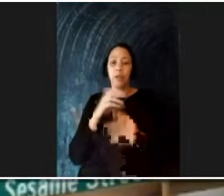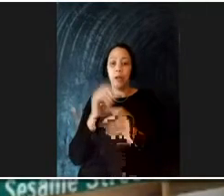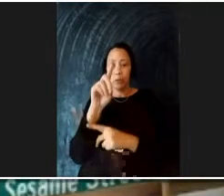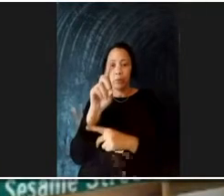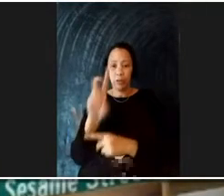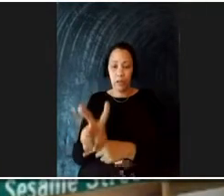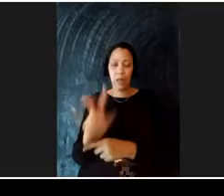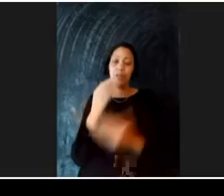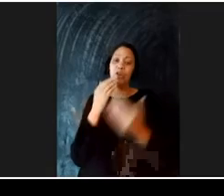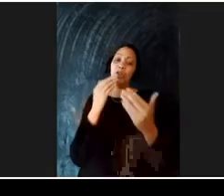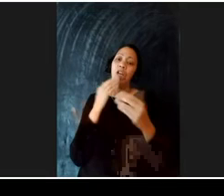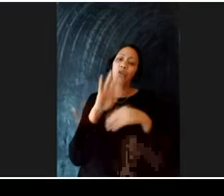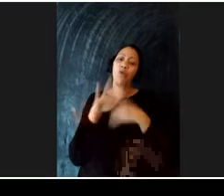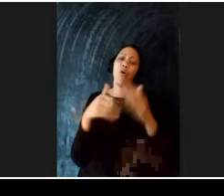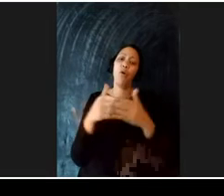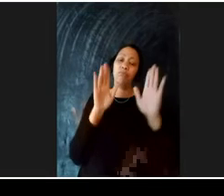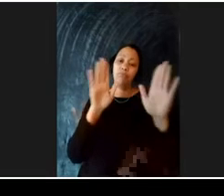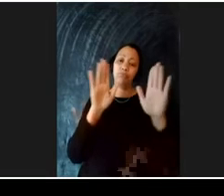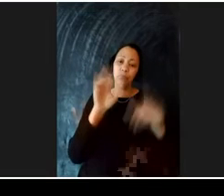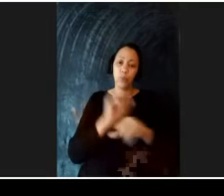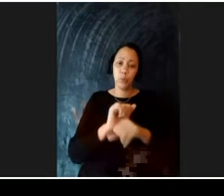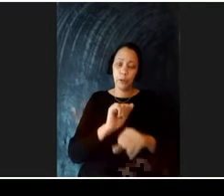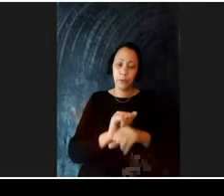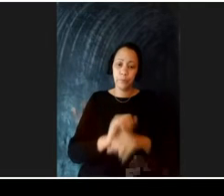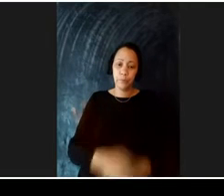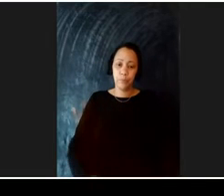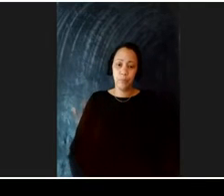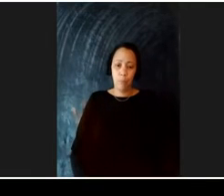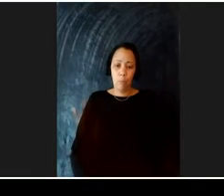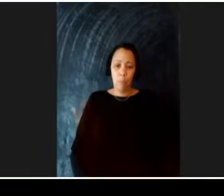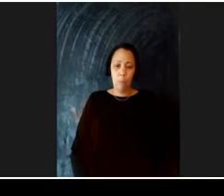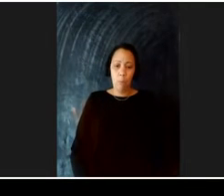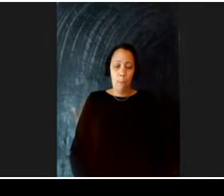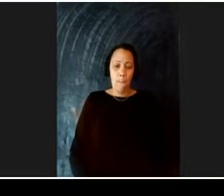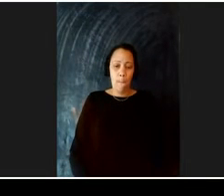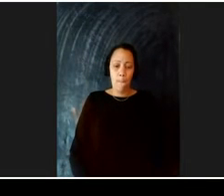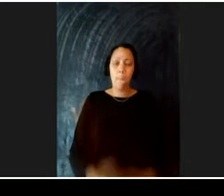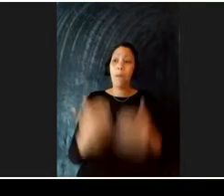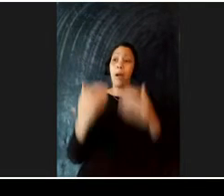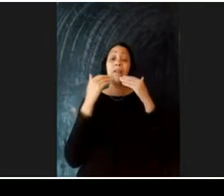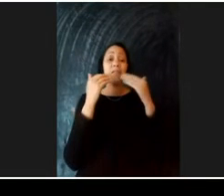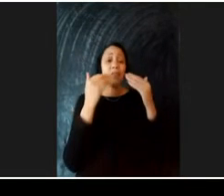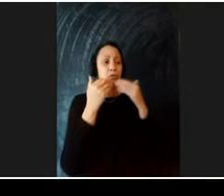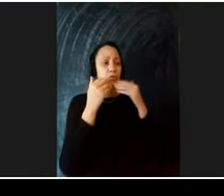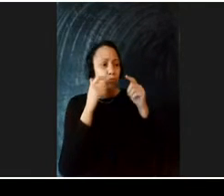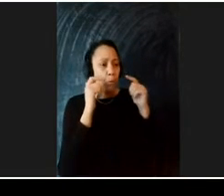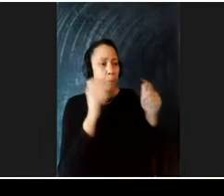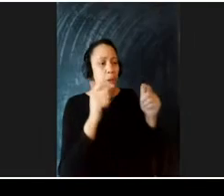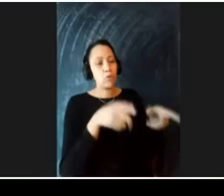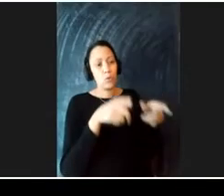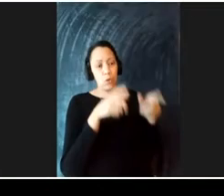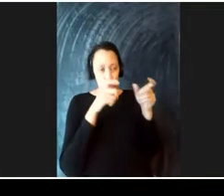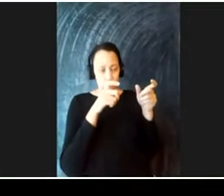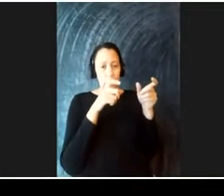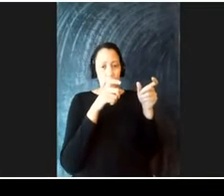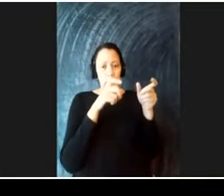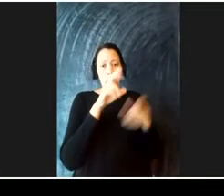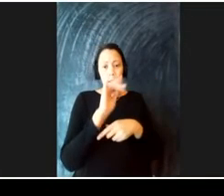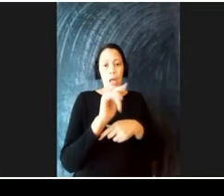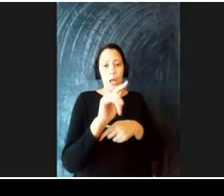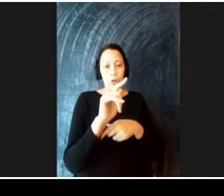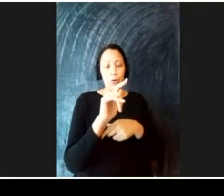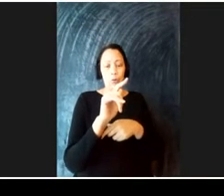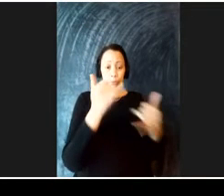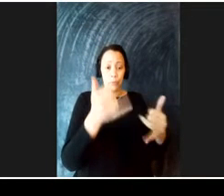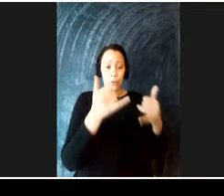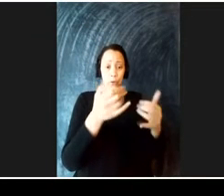at we have about uh anywhere from 88 to 95% capacity depending on the location across the system I think we have